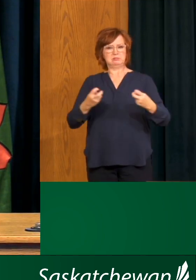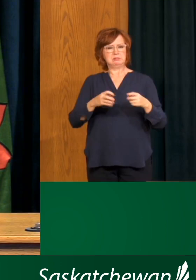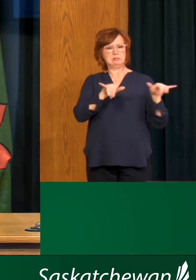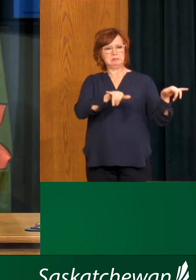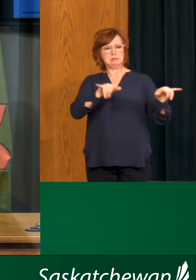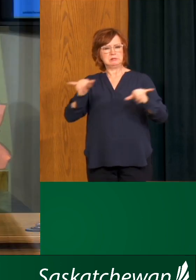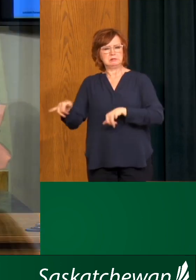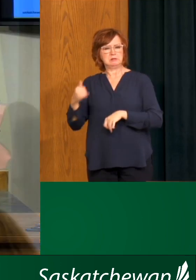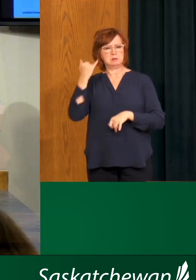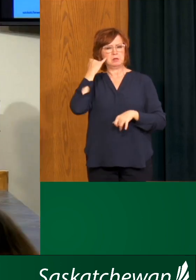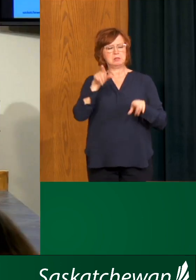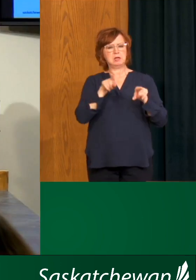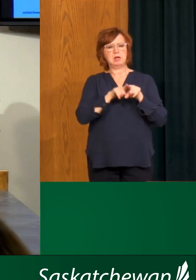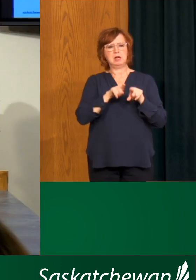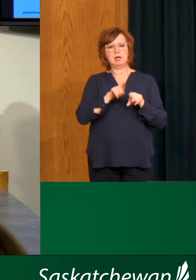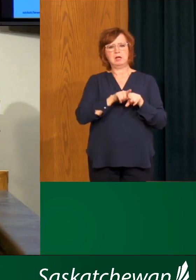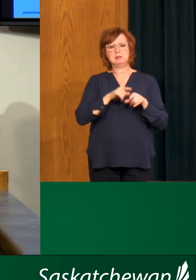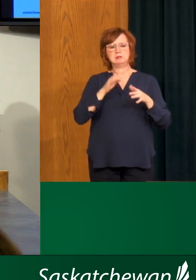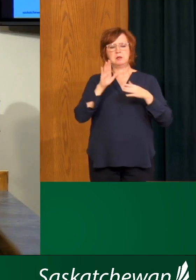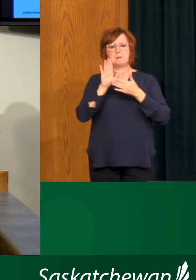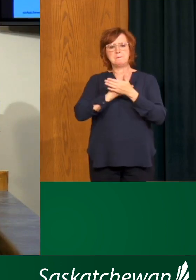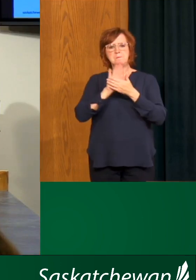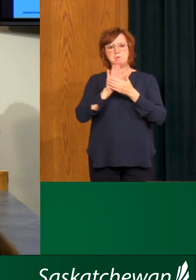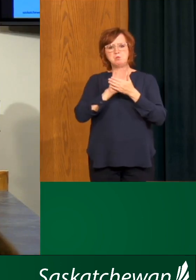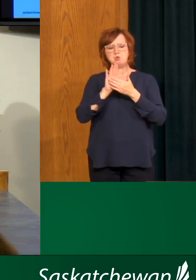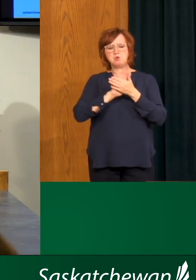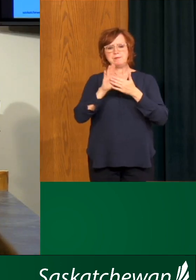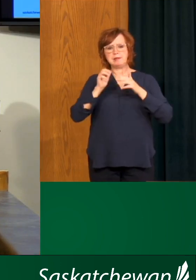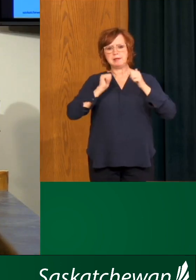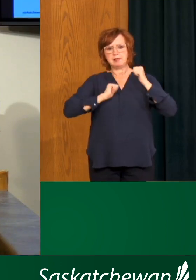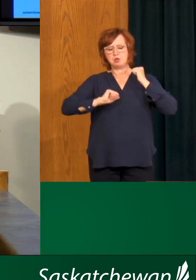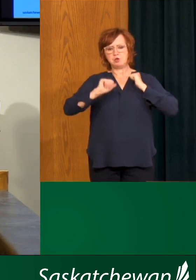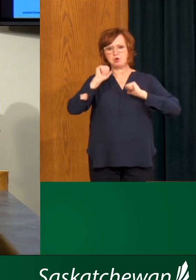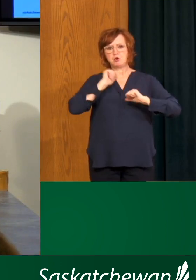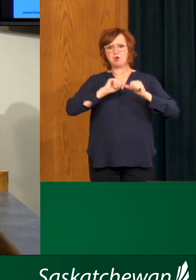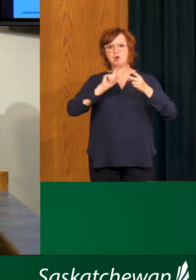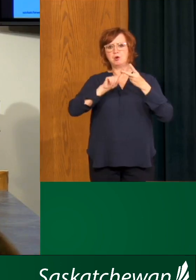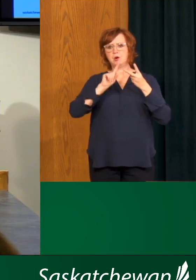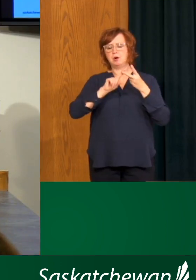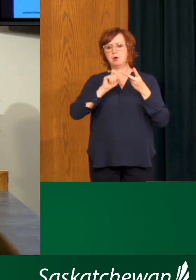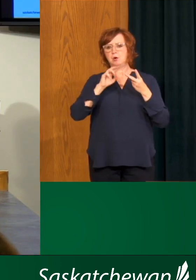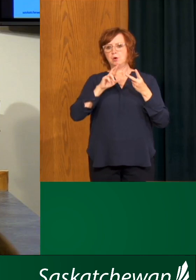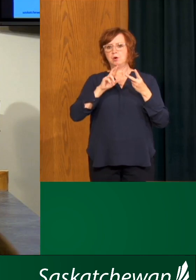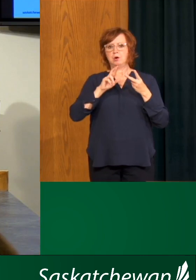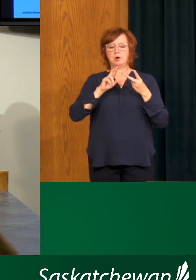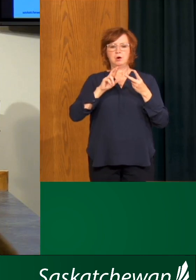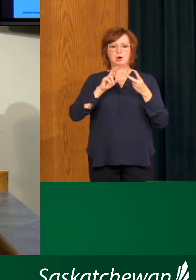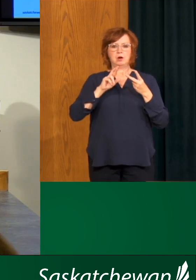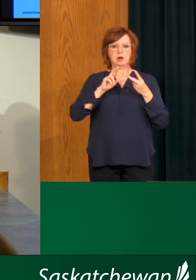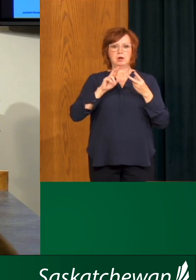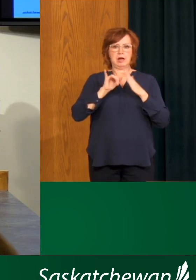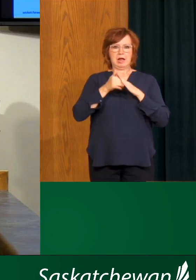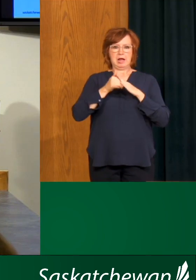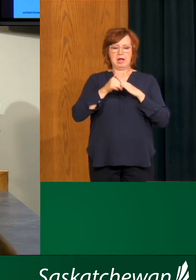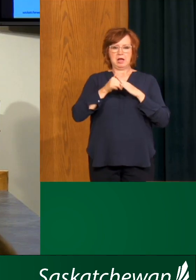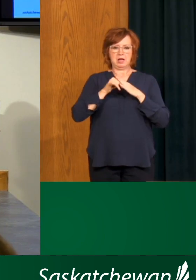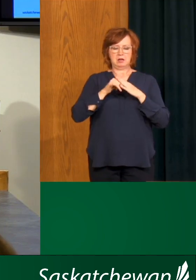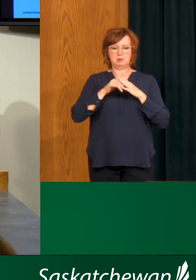people are wondering when they can go out to see a musician play at a safe, socially distanced